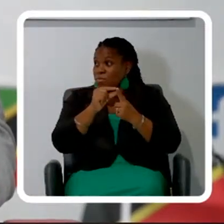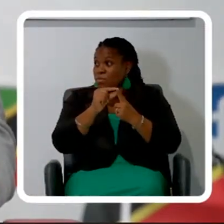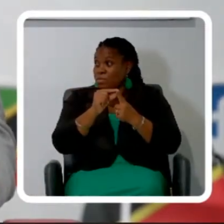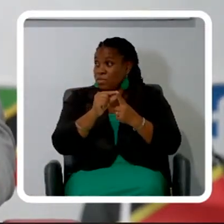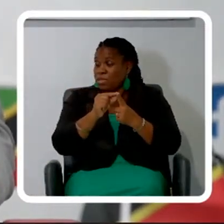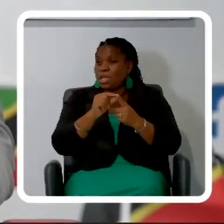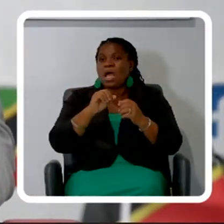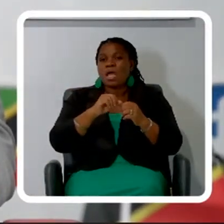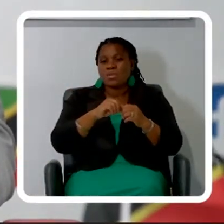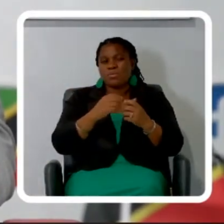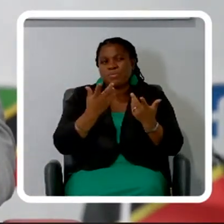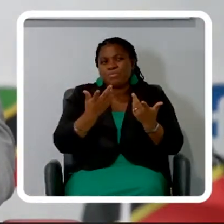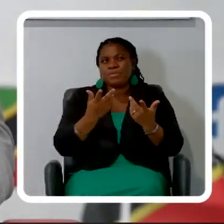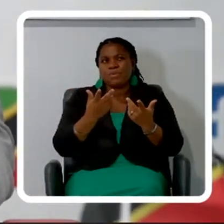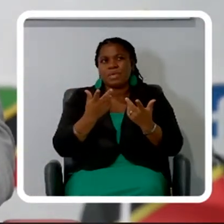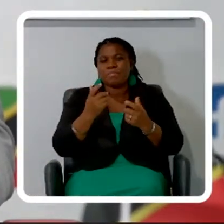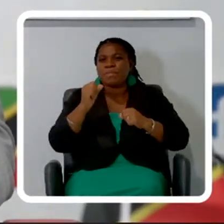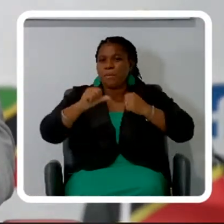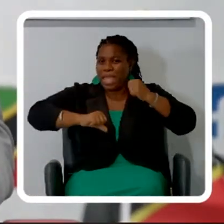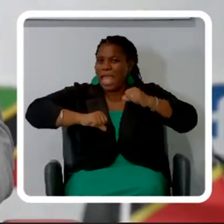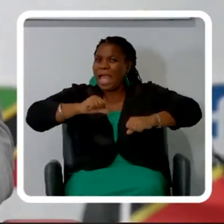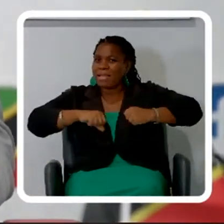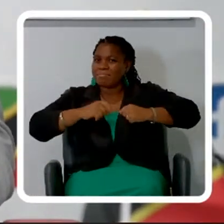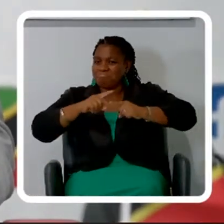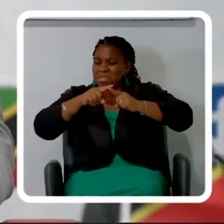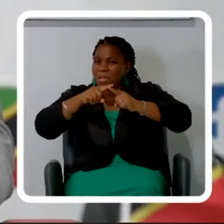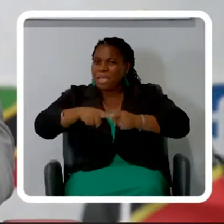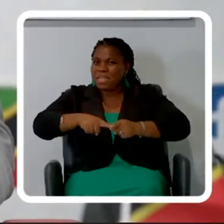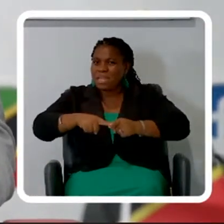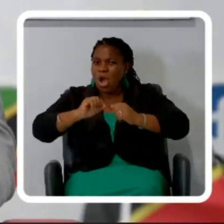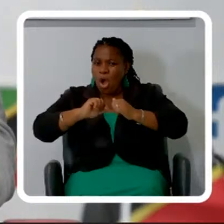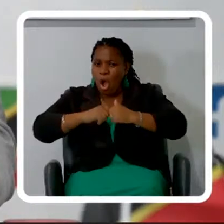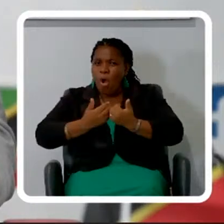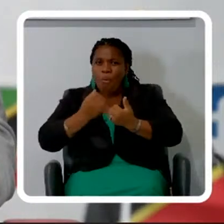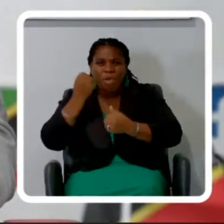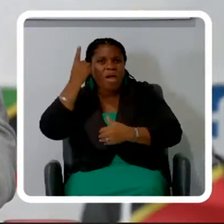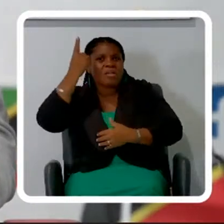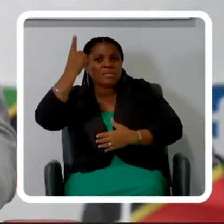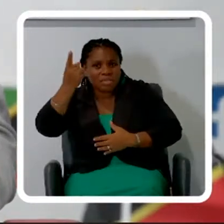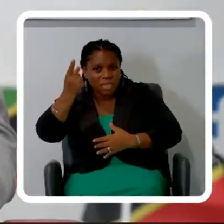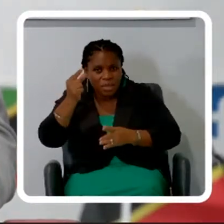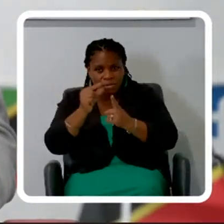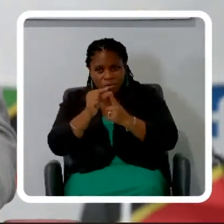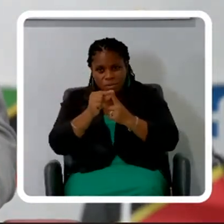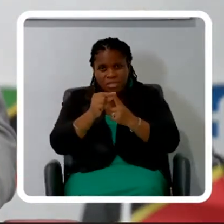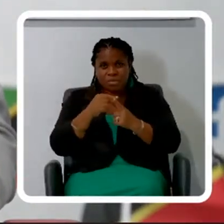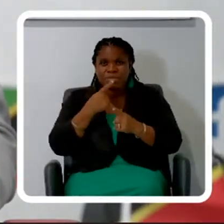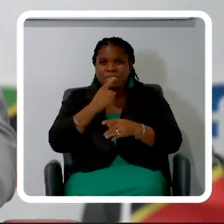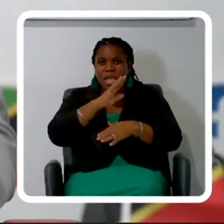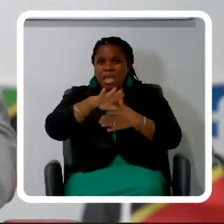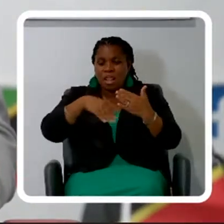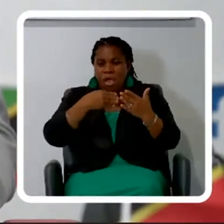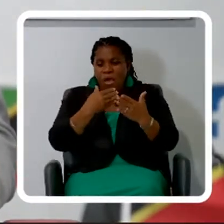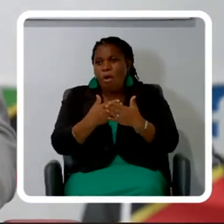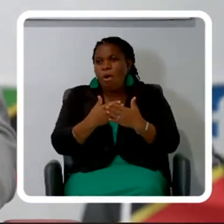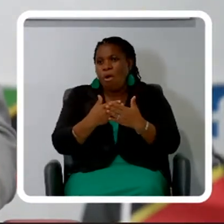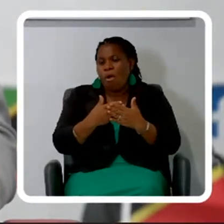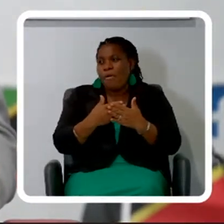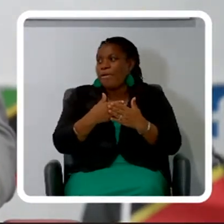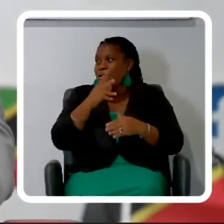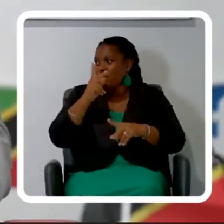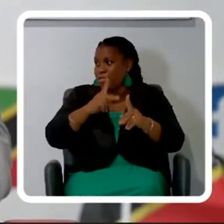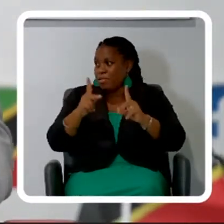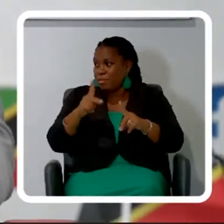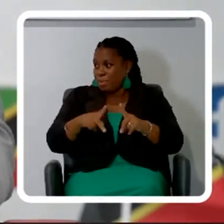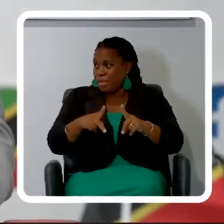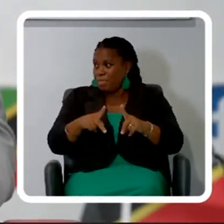people react to them. So we are saying to all of our citizens, this is about your security from all perspectives. That is